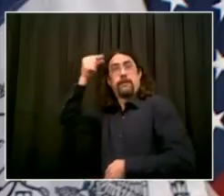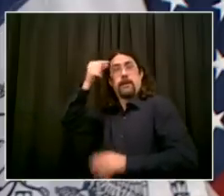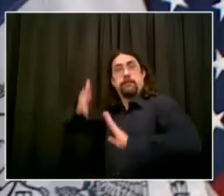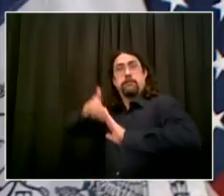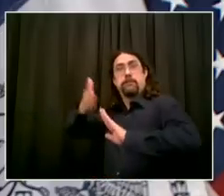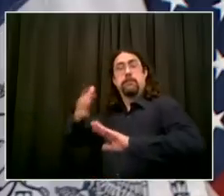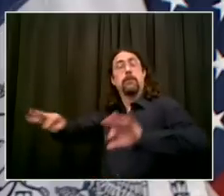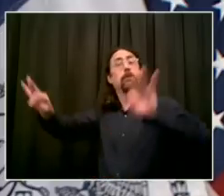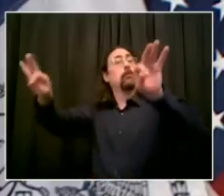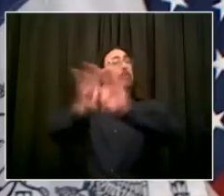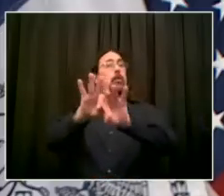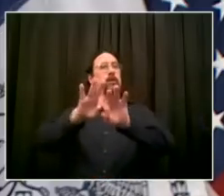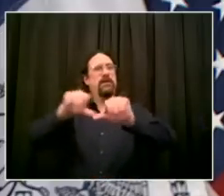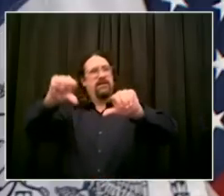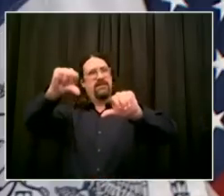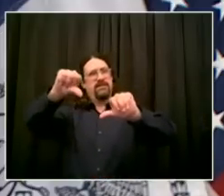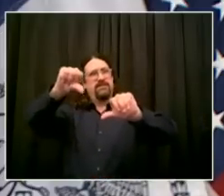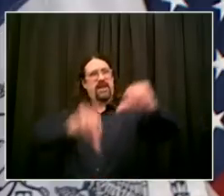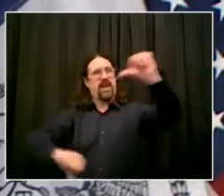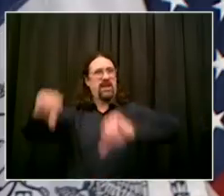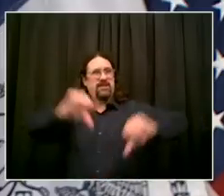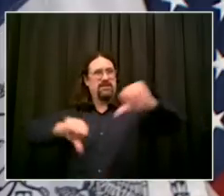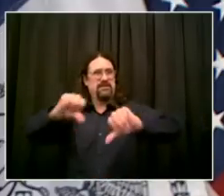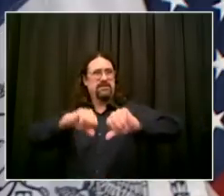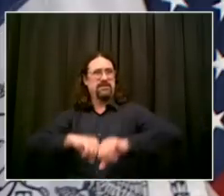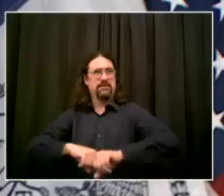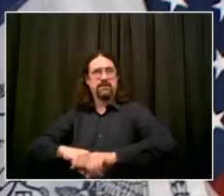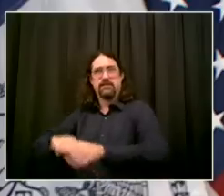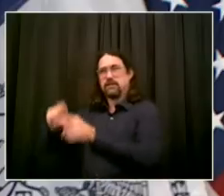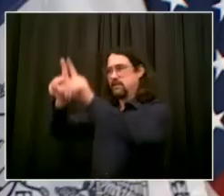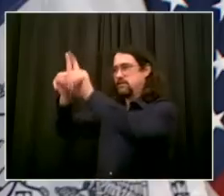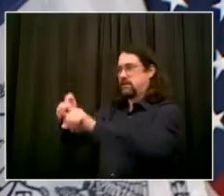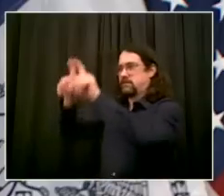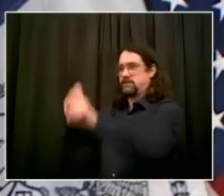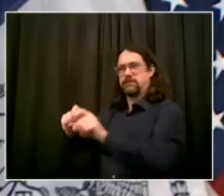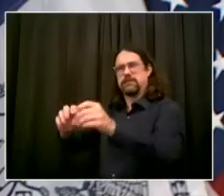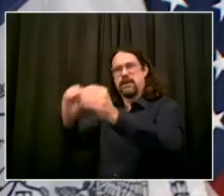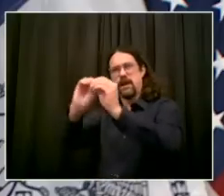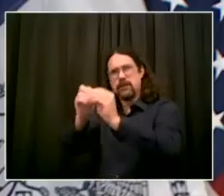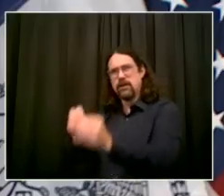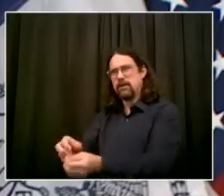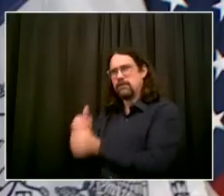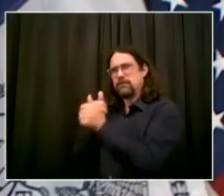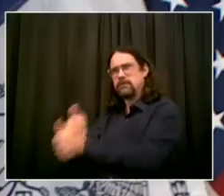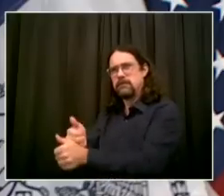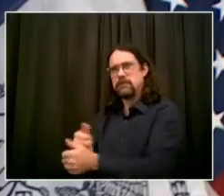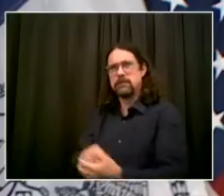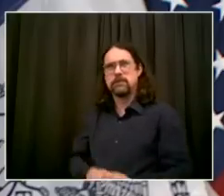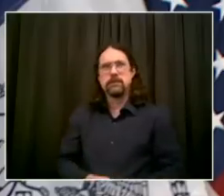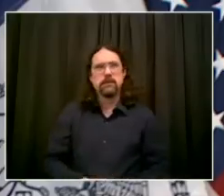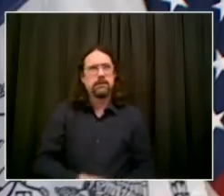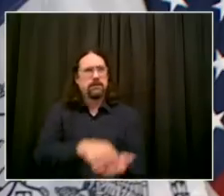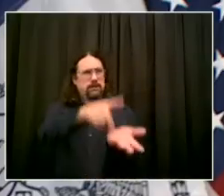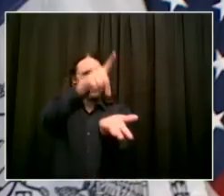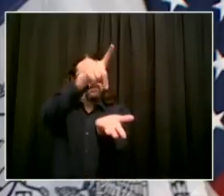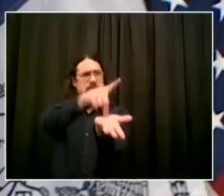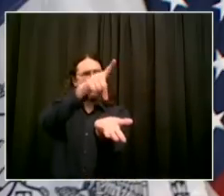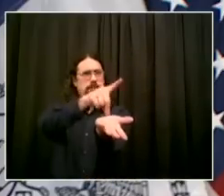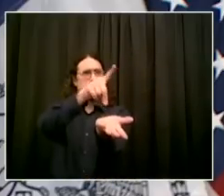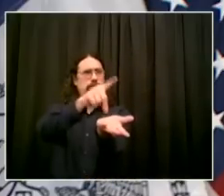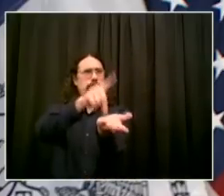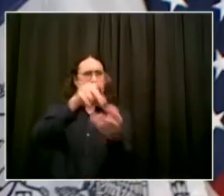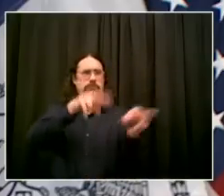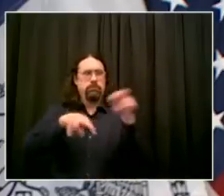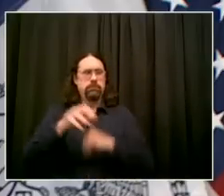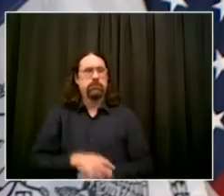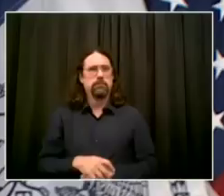science. This is based on sheer numbers and facts. And these areas are examples within New York